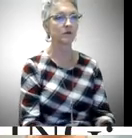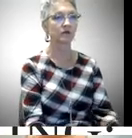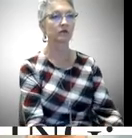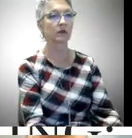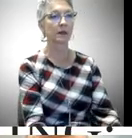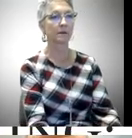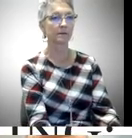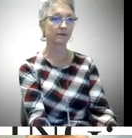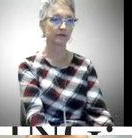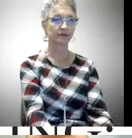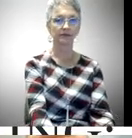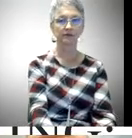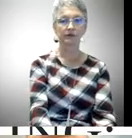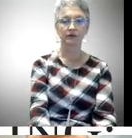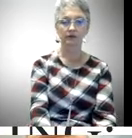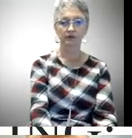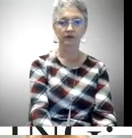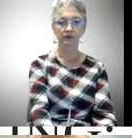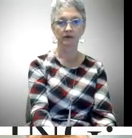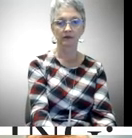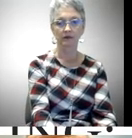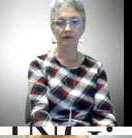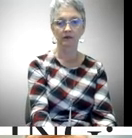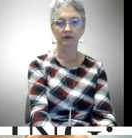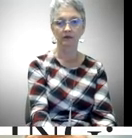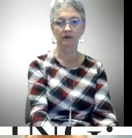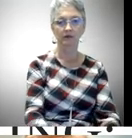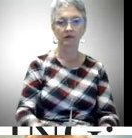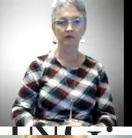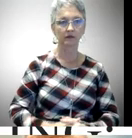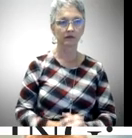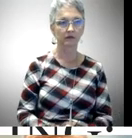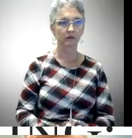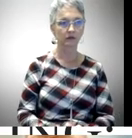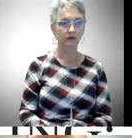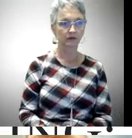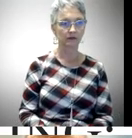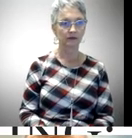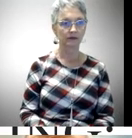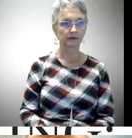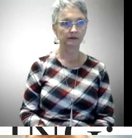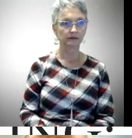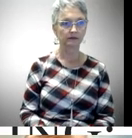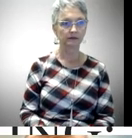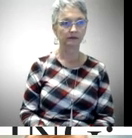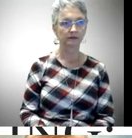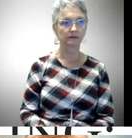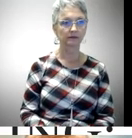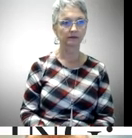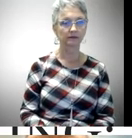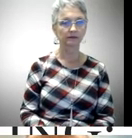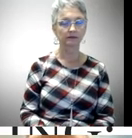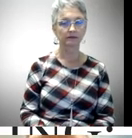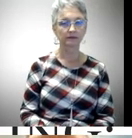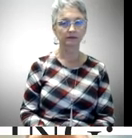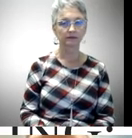major reforms of guardianship were enacted during the 2015 legislative session. And there was a work group